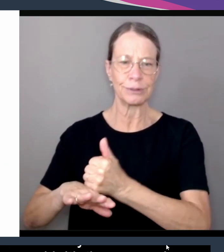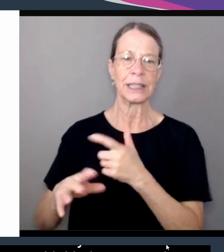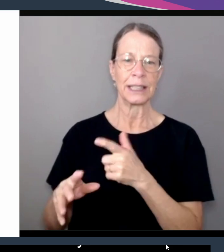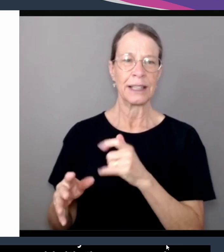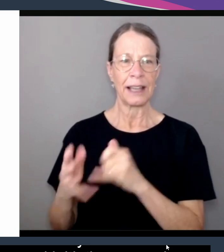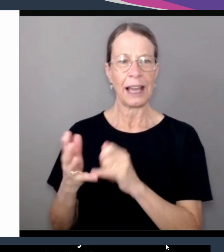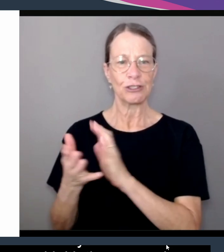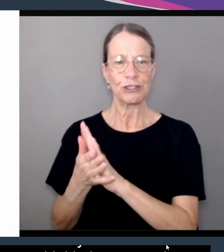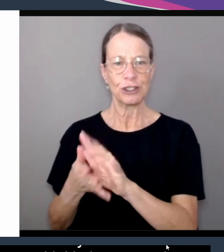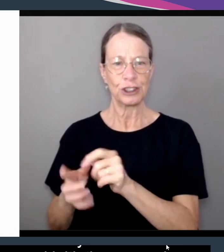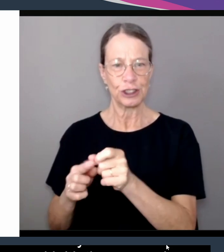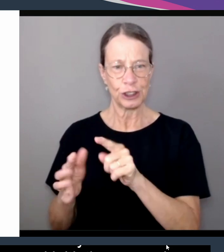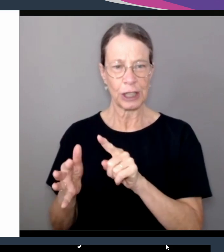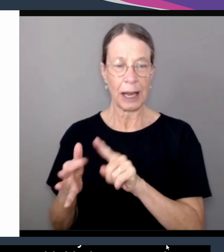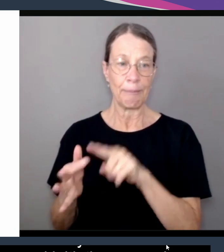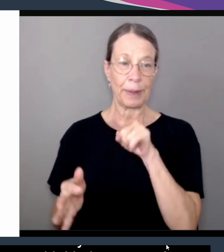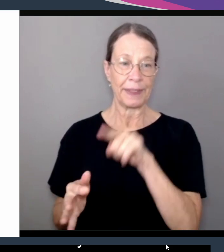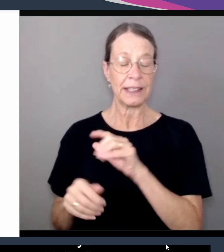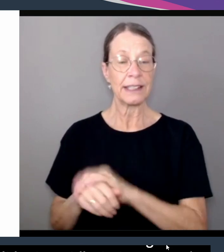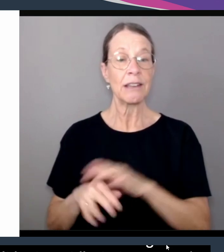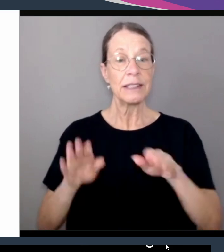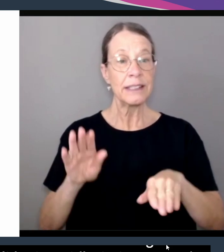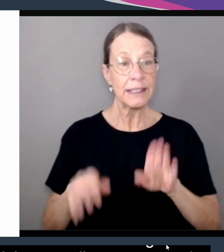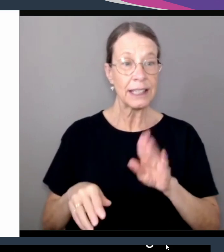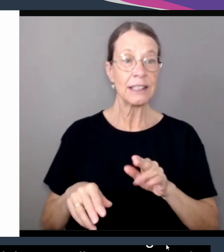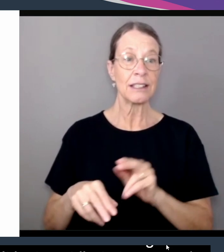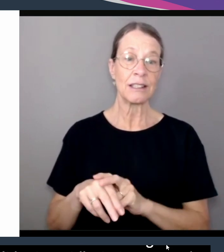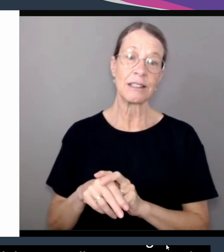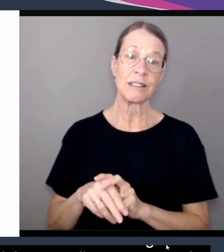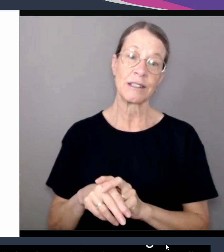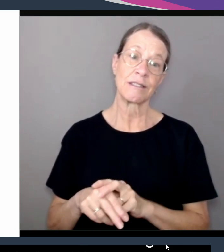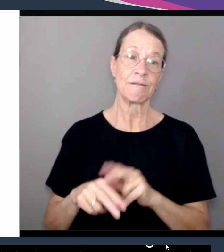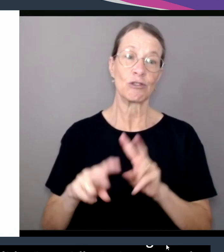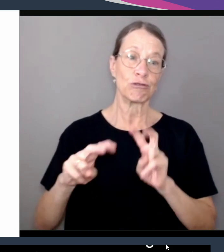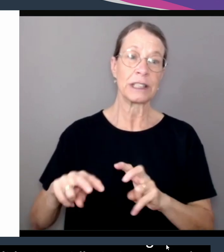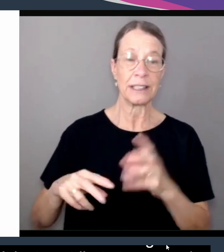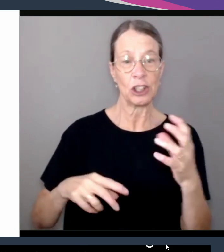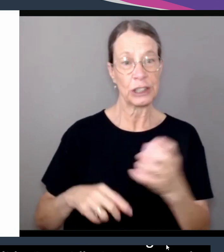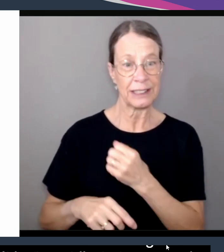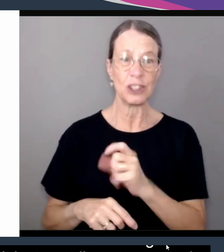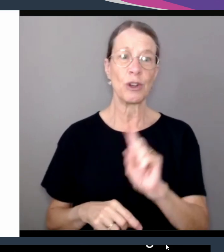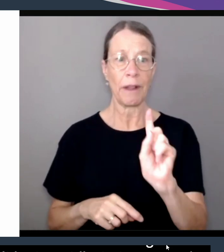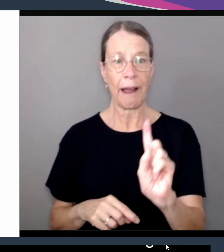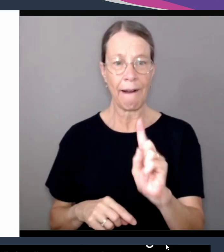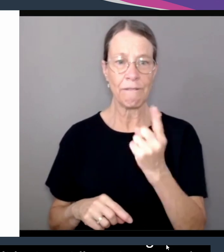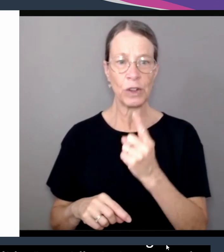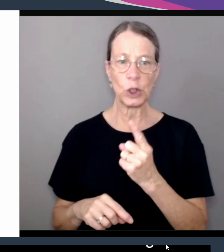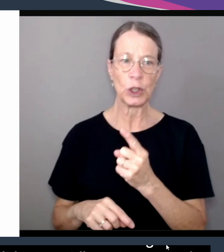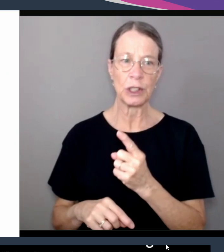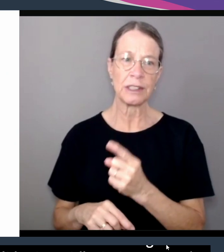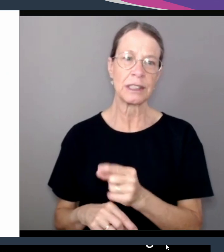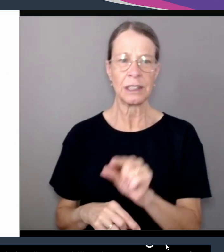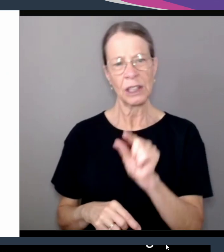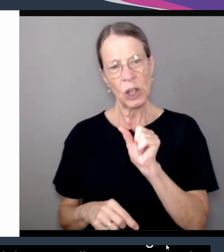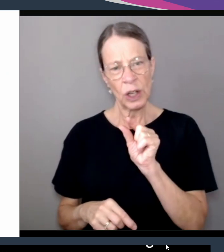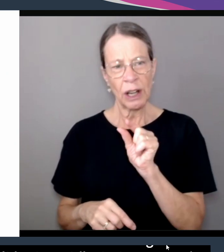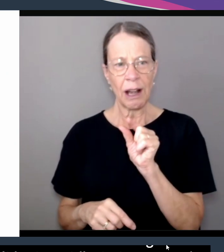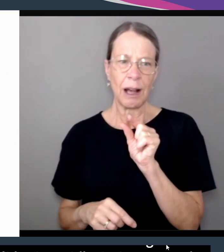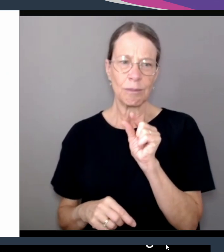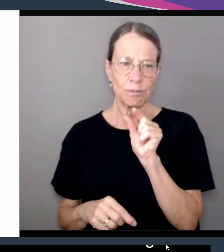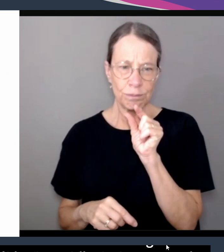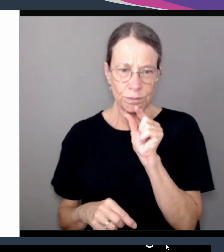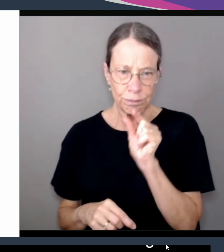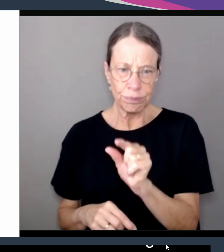first co-designed disability-led micro-credential, specifically for people with disability who want to engage